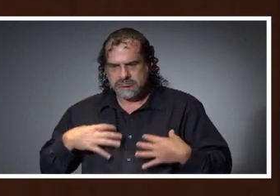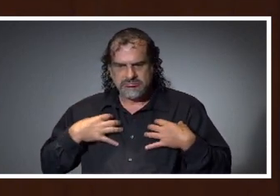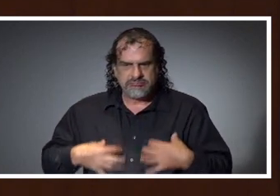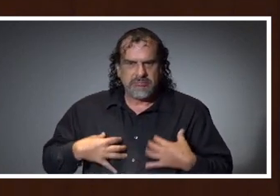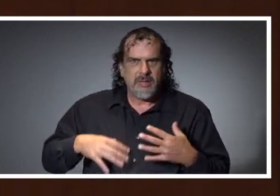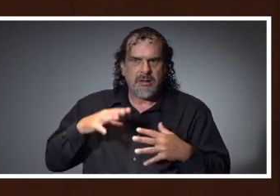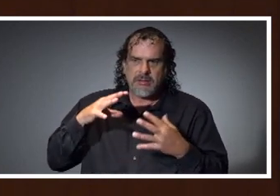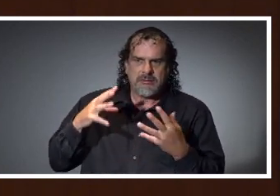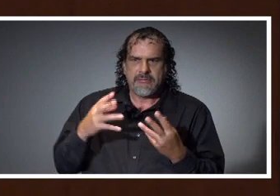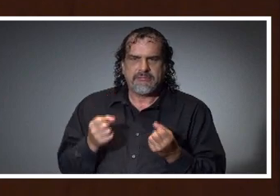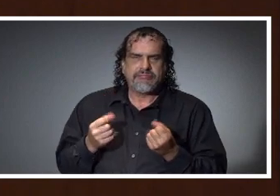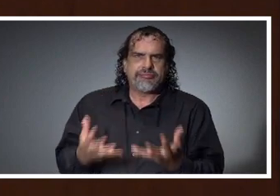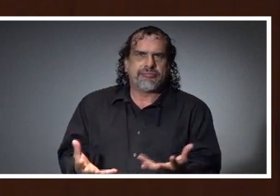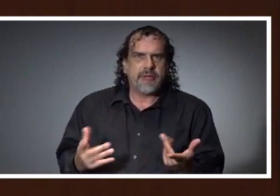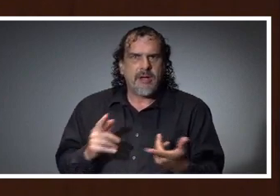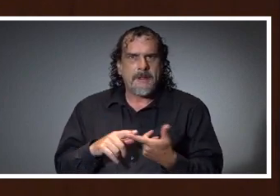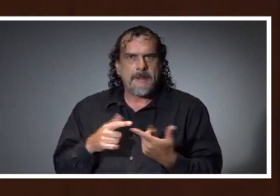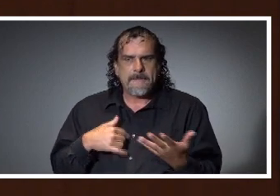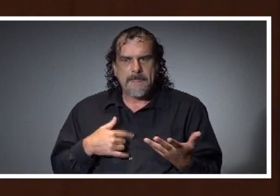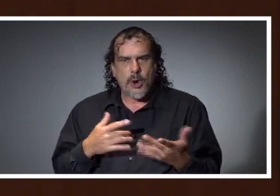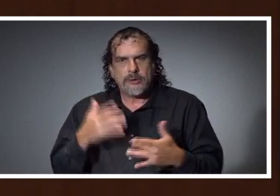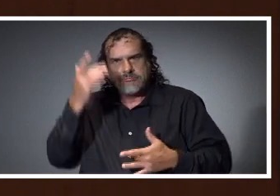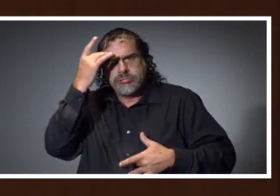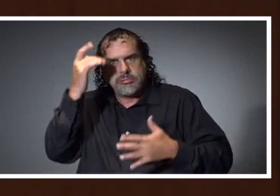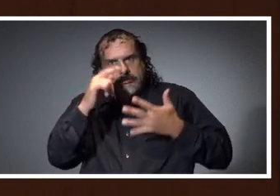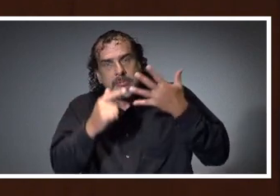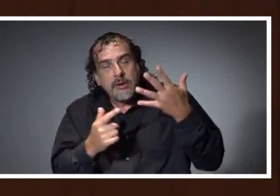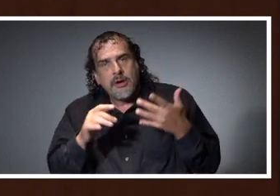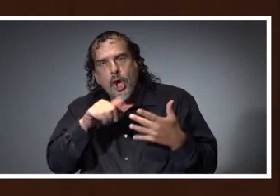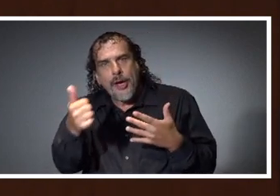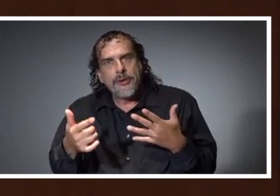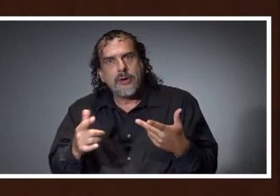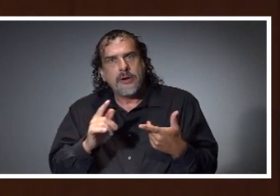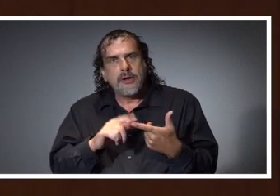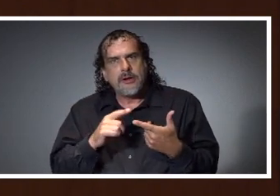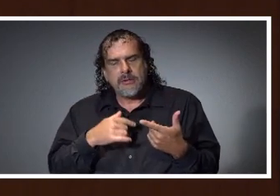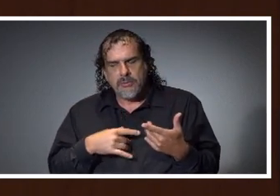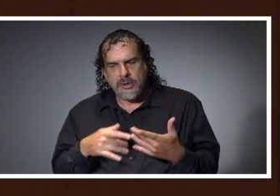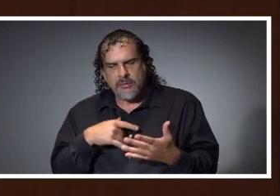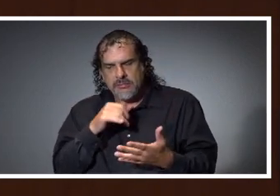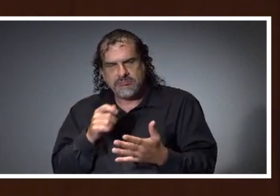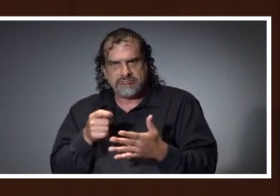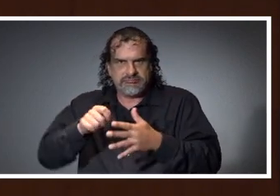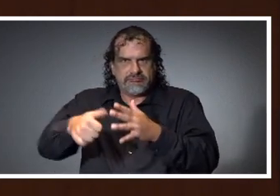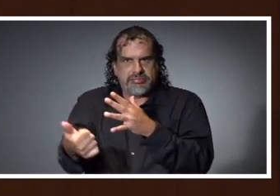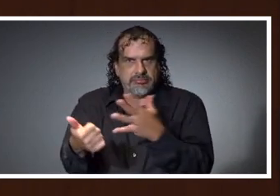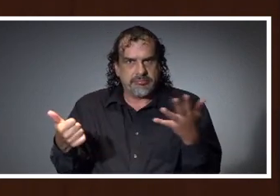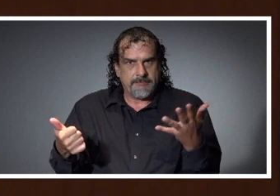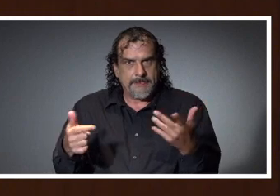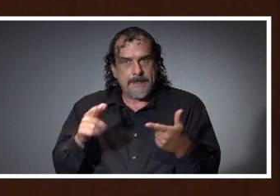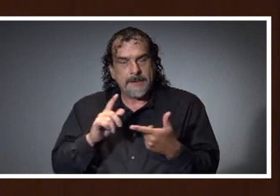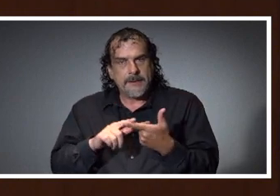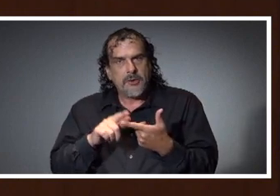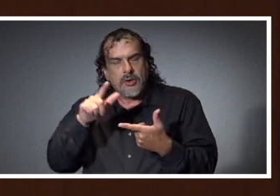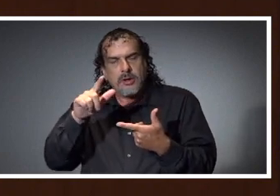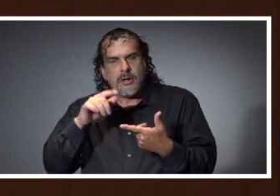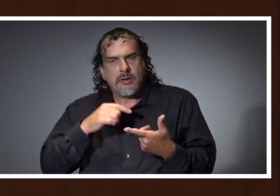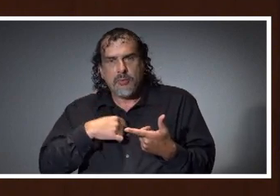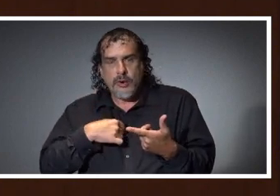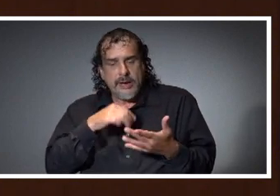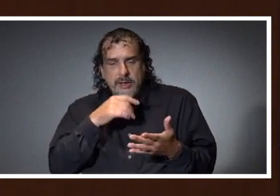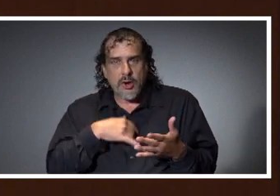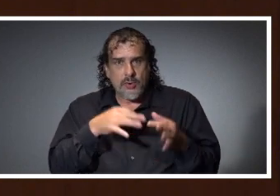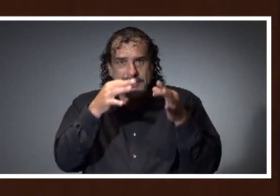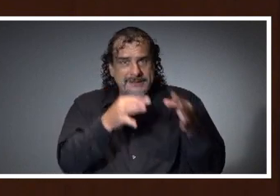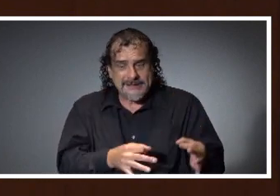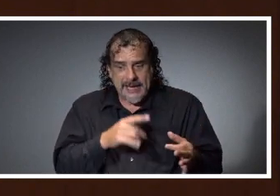or sepsis, then we will actually discount the death. But please, let me repeat, we do not assign cause of death. That is something that's done by